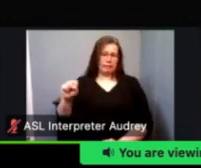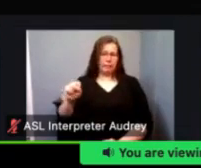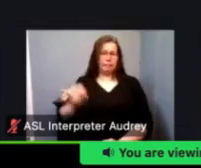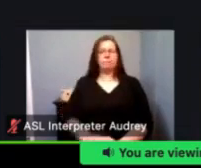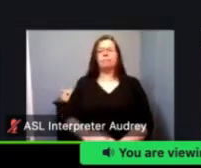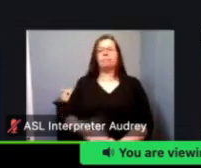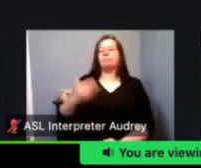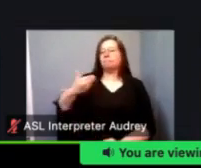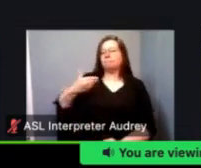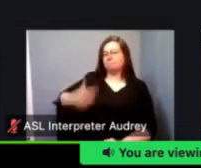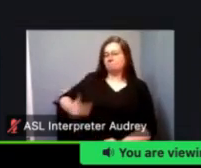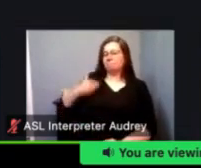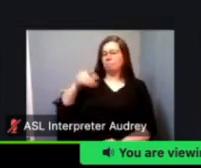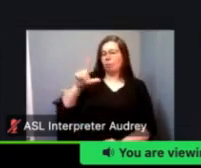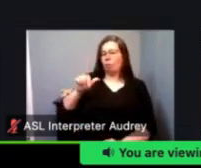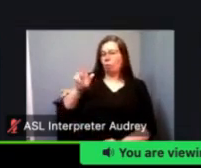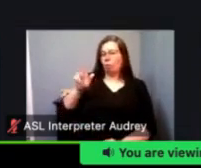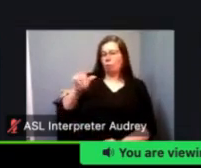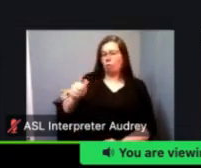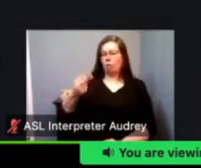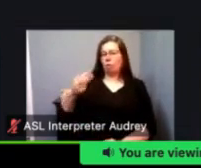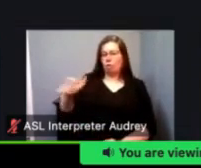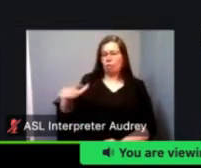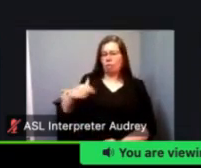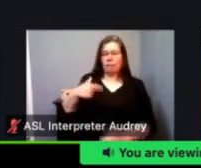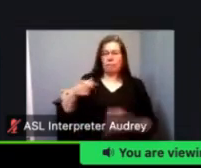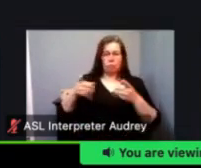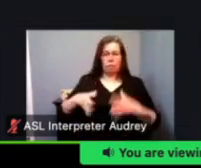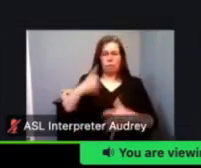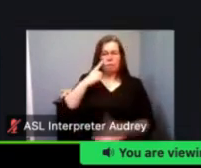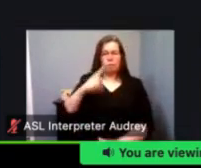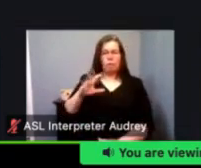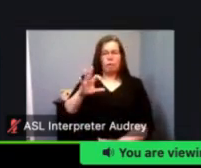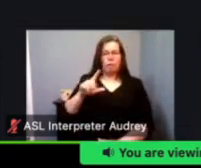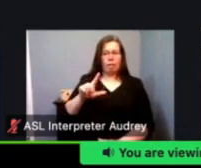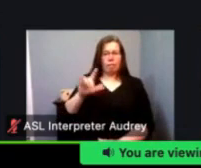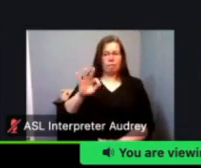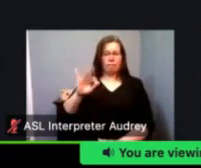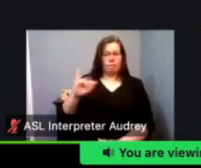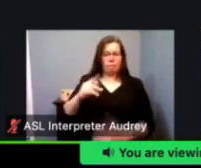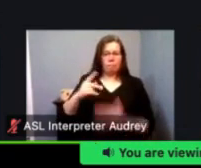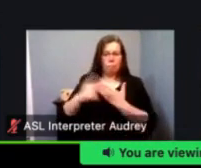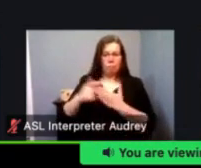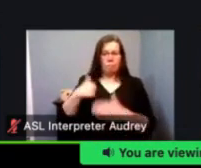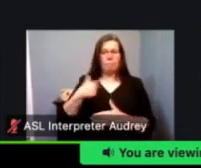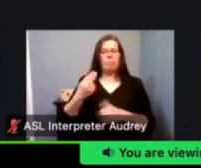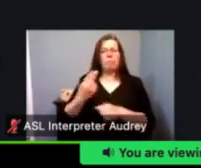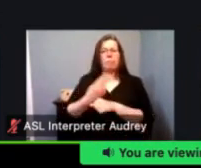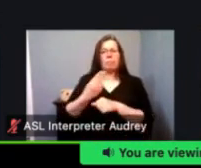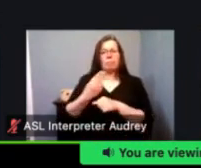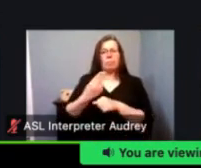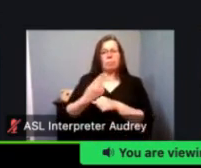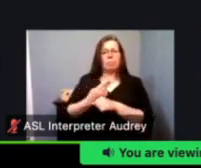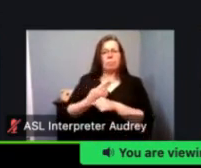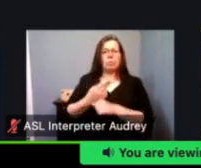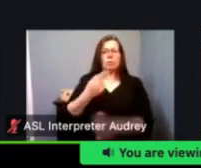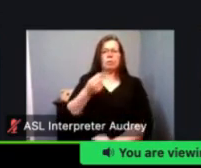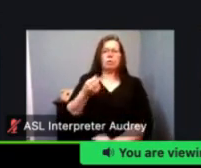My name is Laura Hall. I'm one of the directors of the LFI program, and I use she, her pronouns.